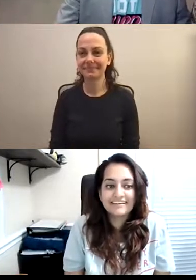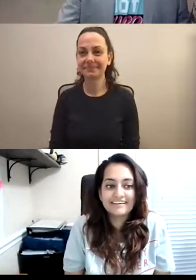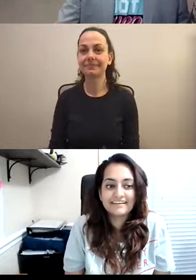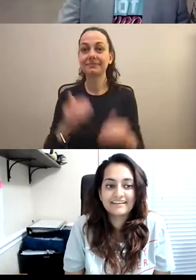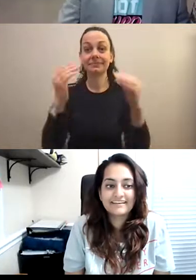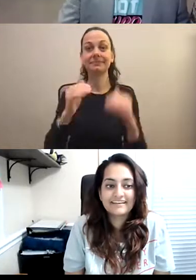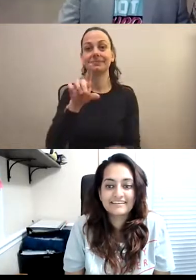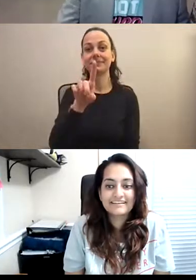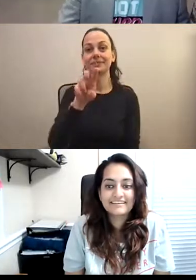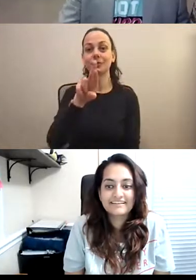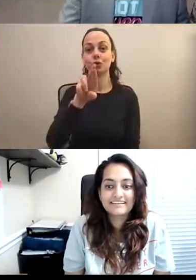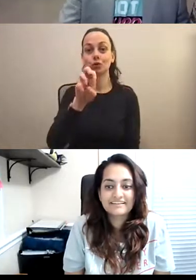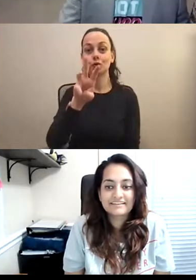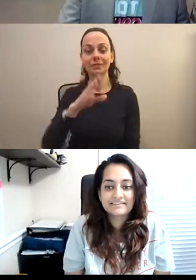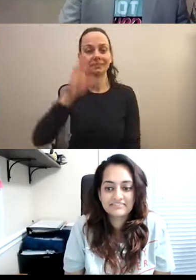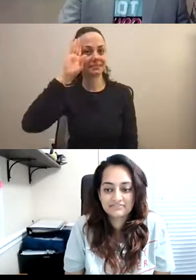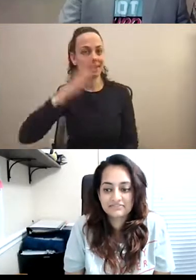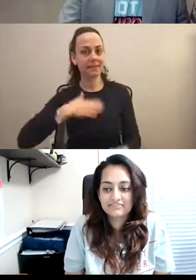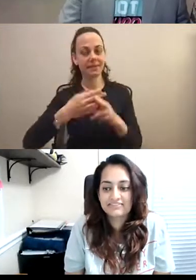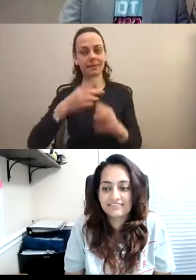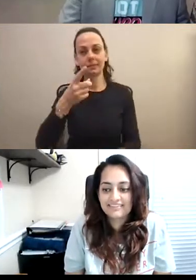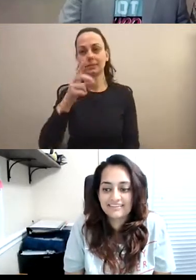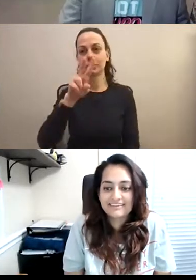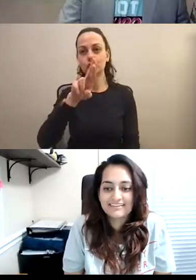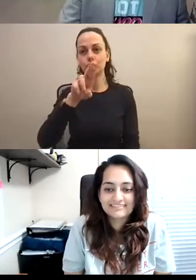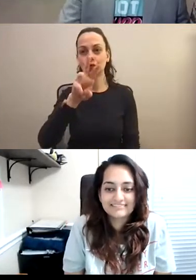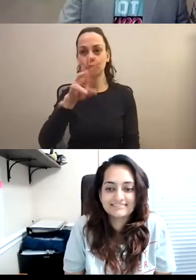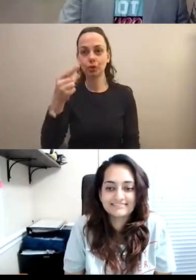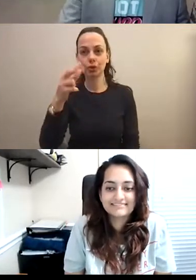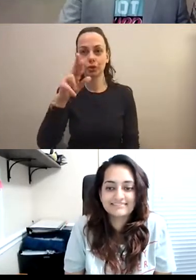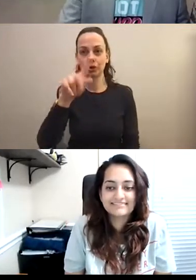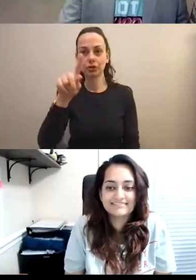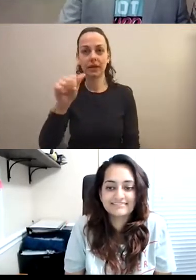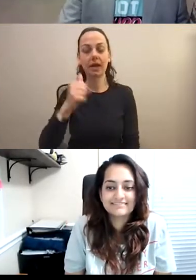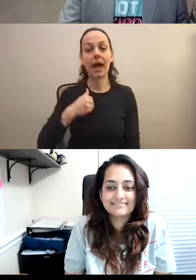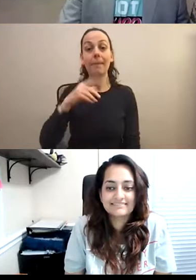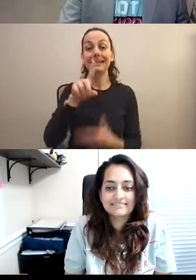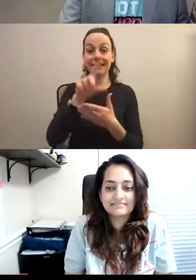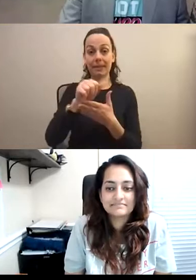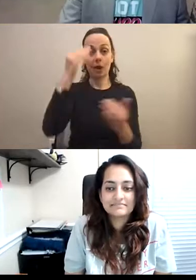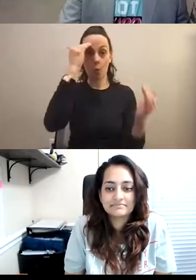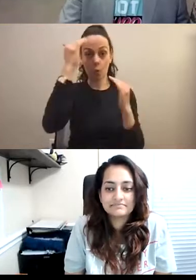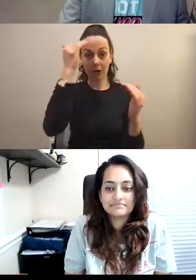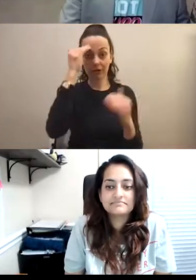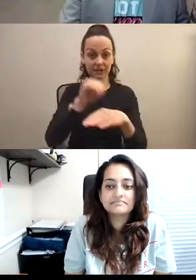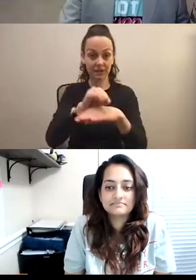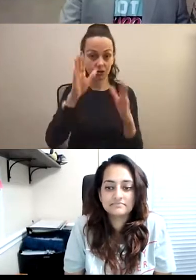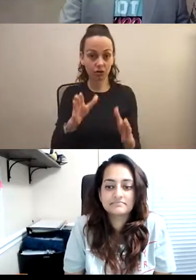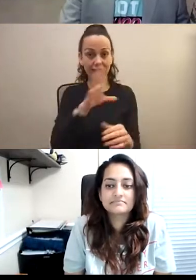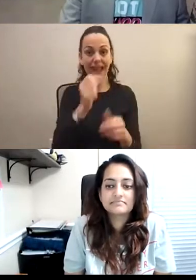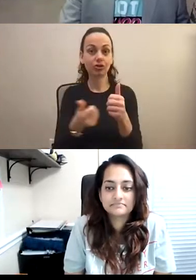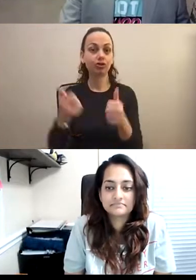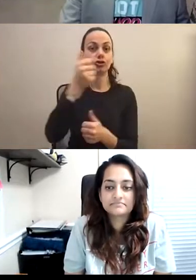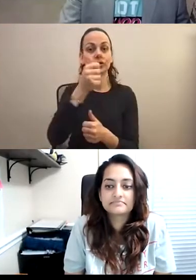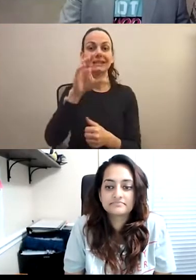Drew. Hi, my name is Drew Gurza. I'm a disability awareness consultant and the chief disability